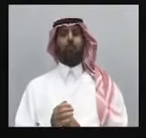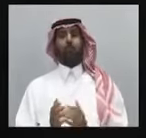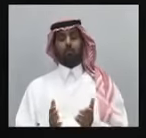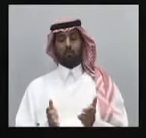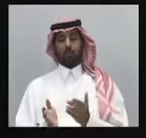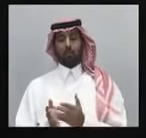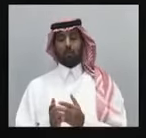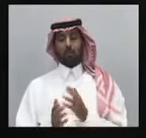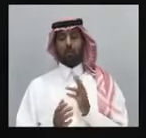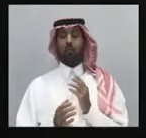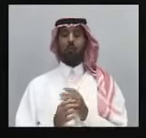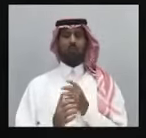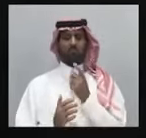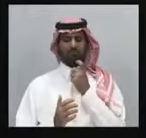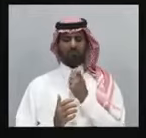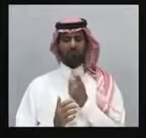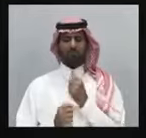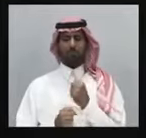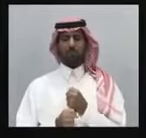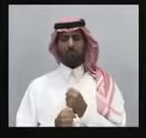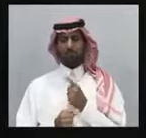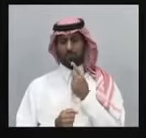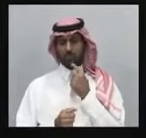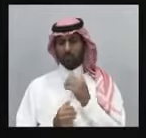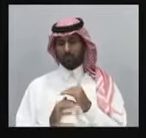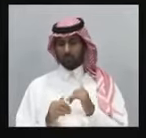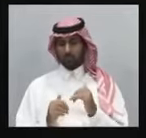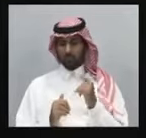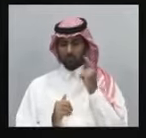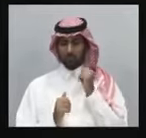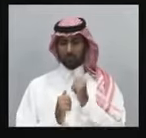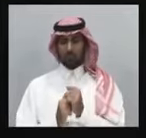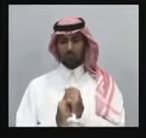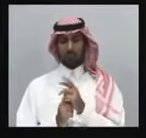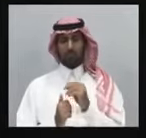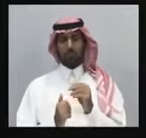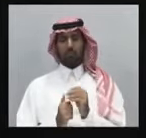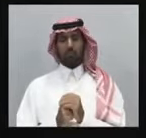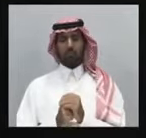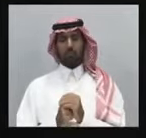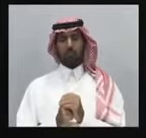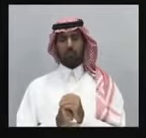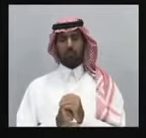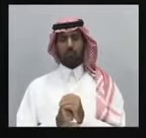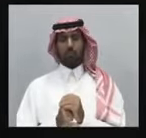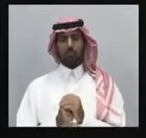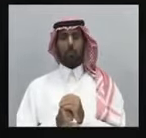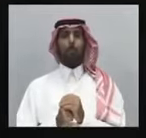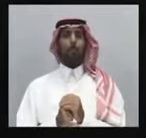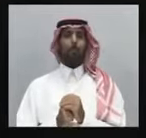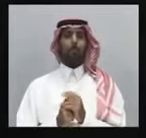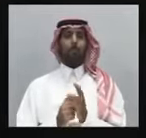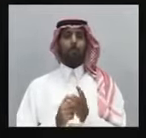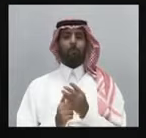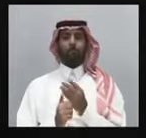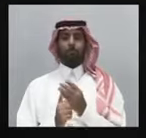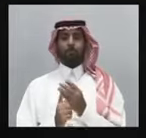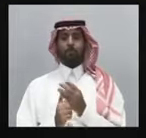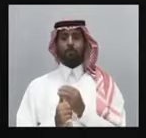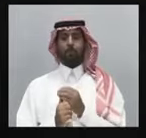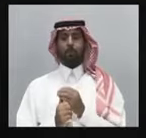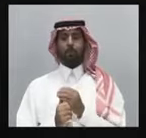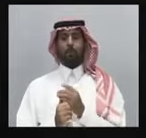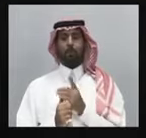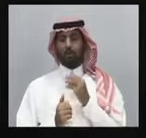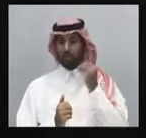to be careful and can deal with hard work. Okay? So these they are, just as